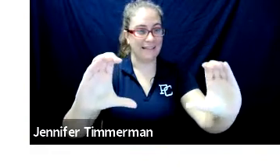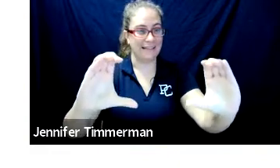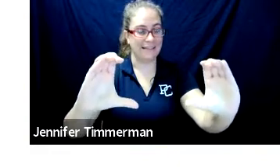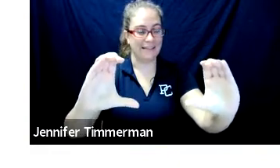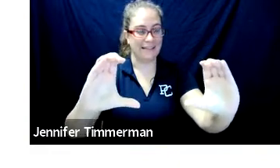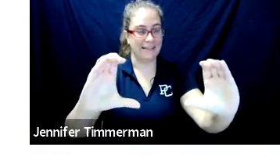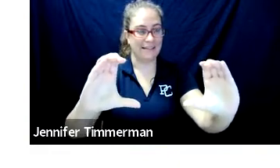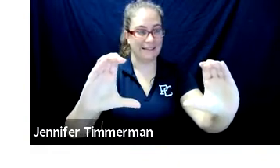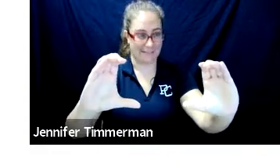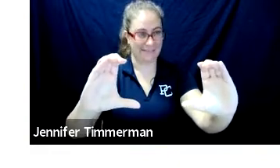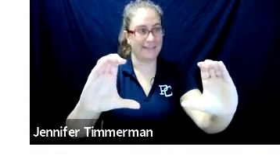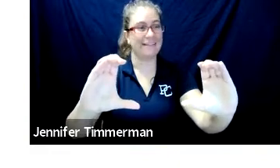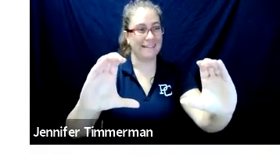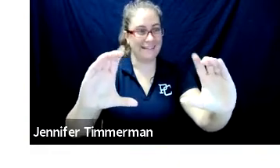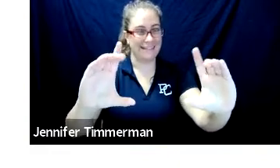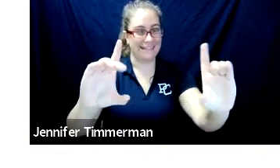C,